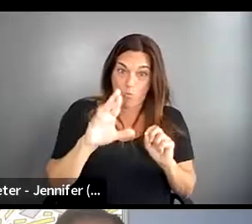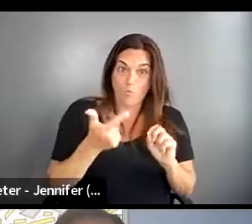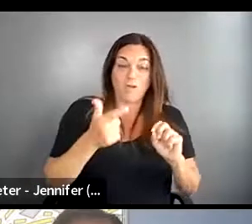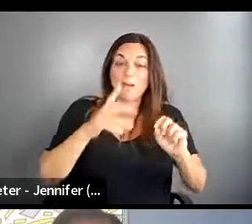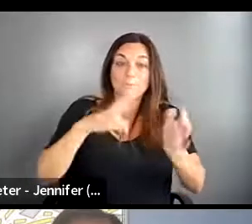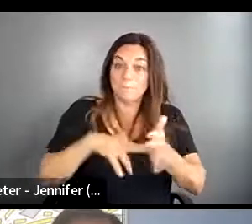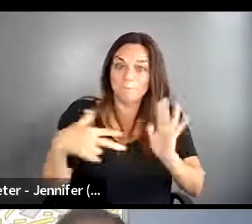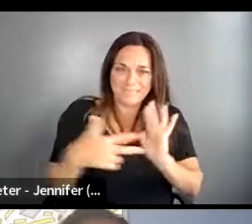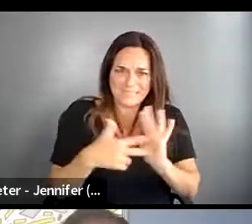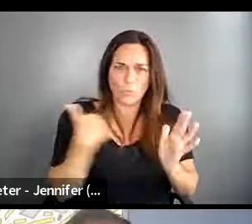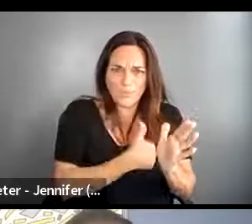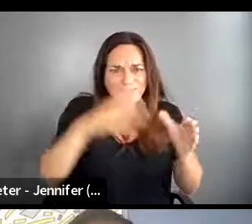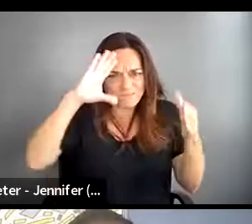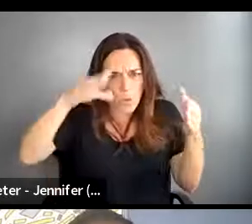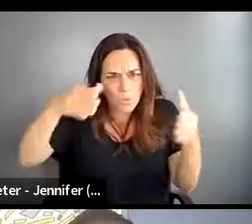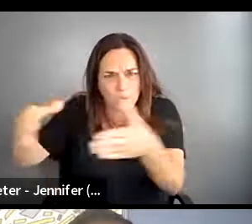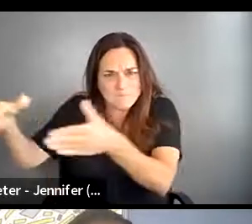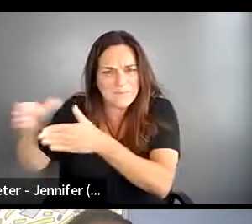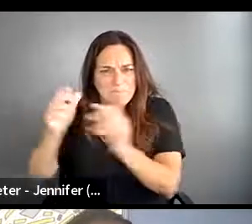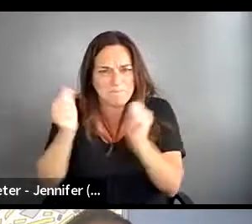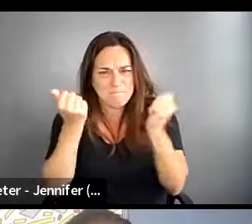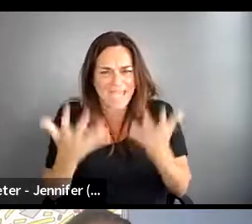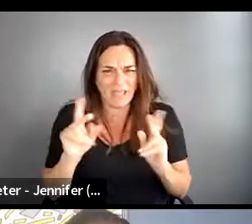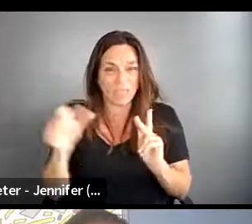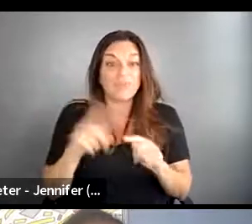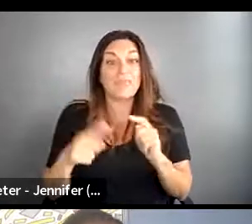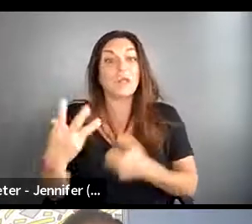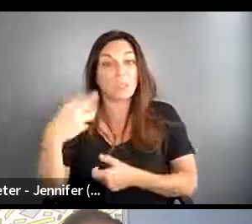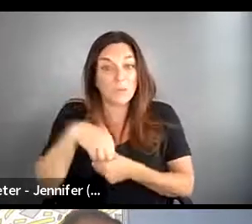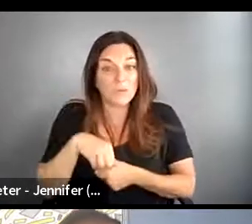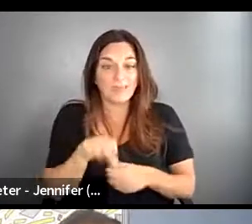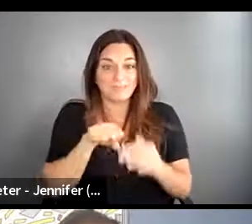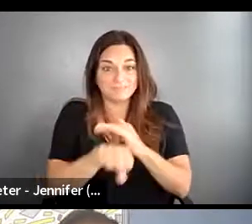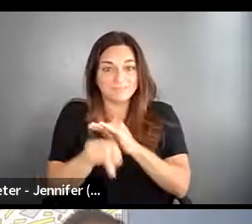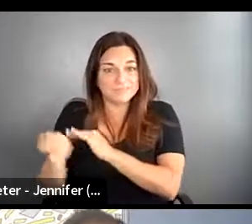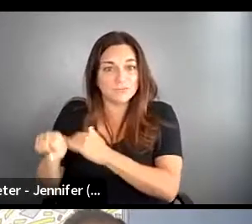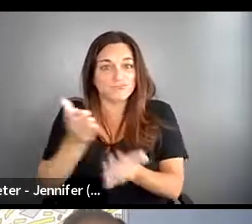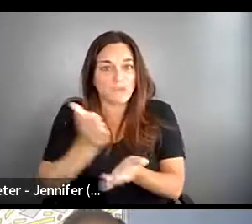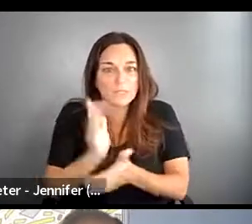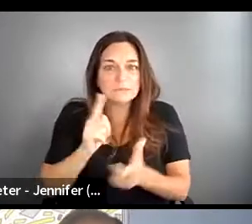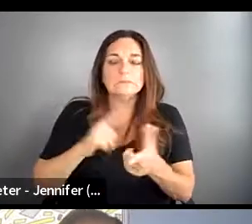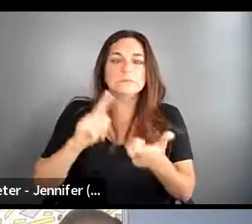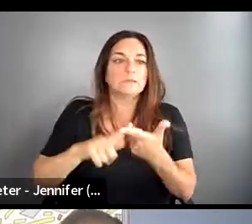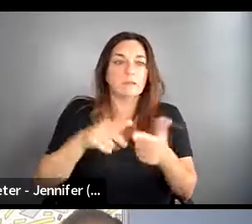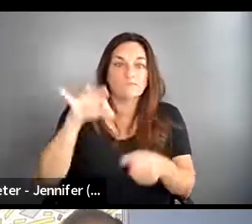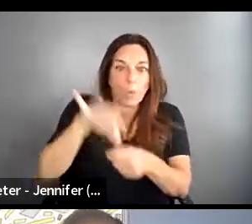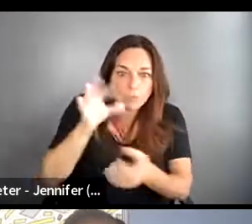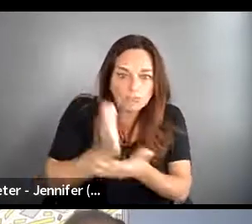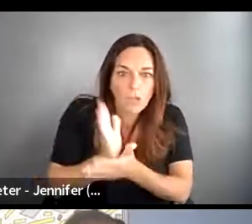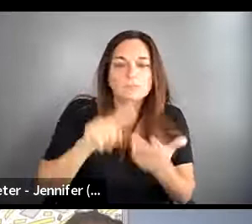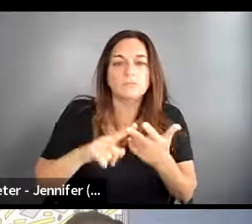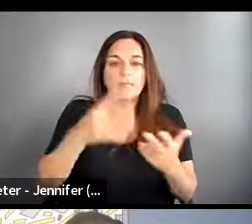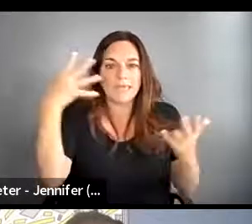lot of other different things, including reproductive justice rights, voting rights, immigration rights,